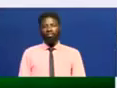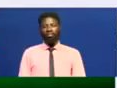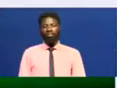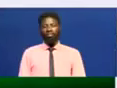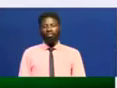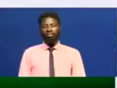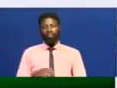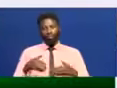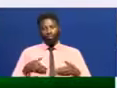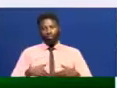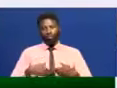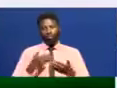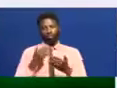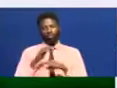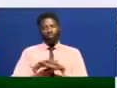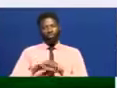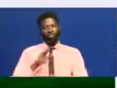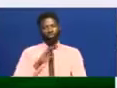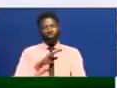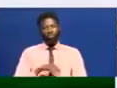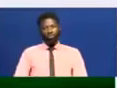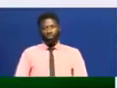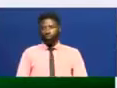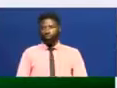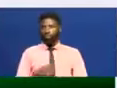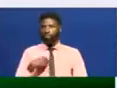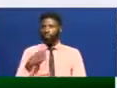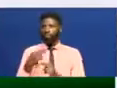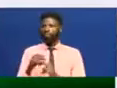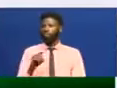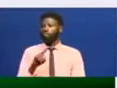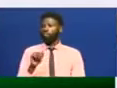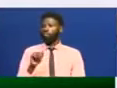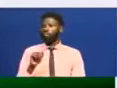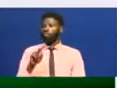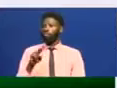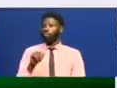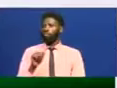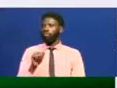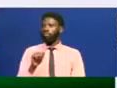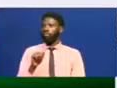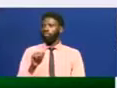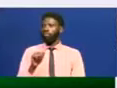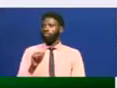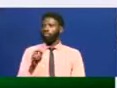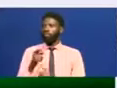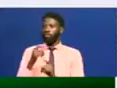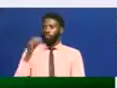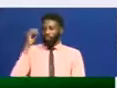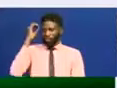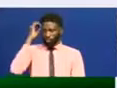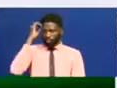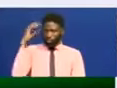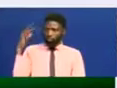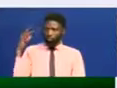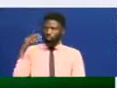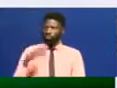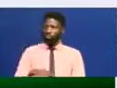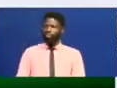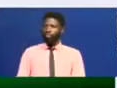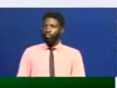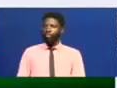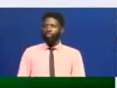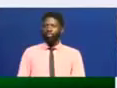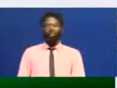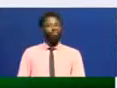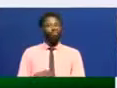afternoon. I'm Zakias Wamete Mwenyange. I'm from Kiambu. And I want to